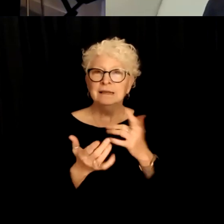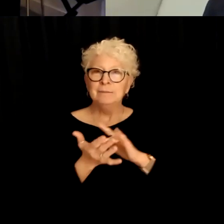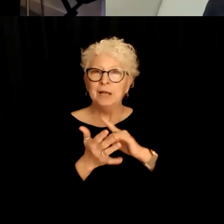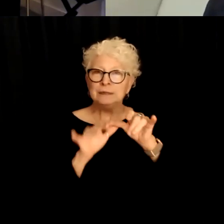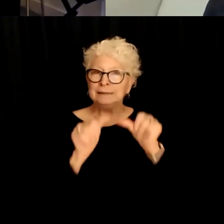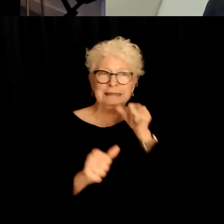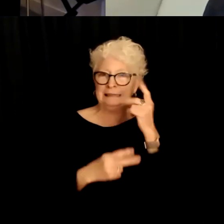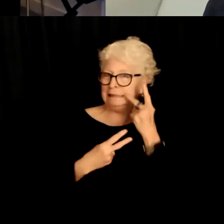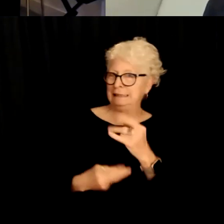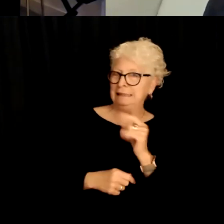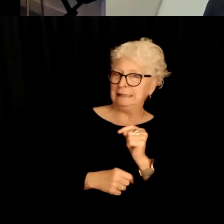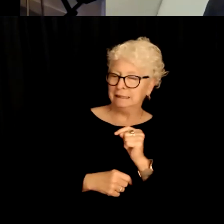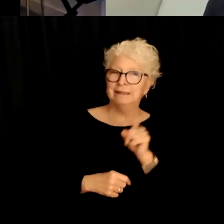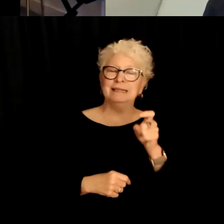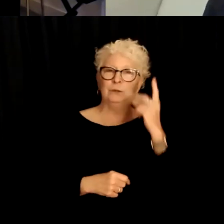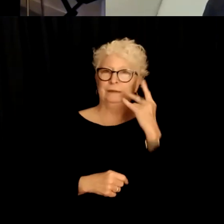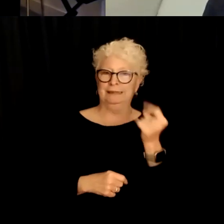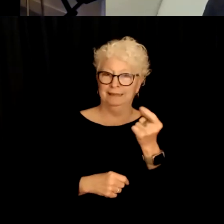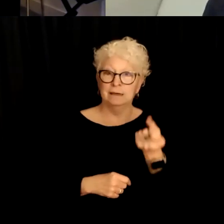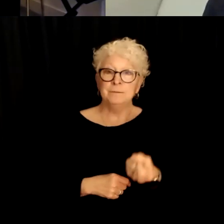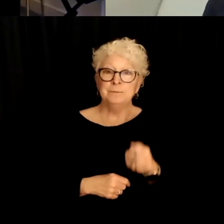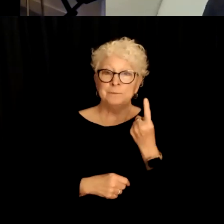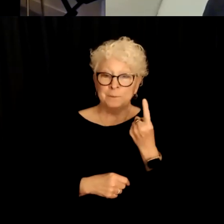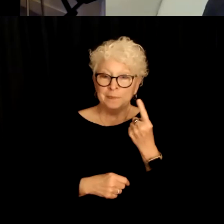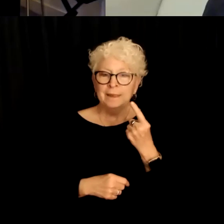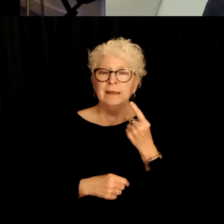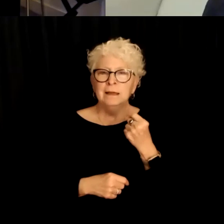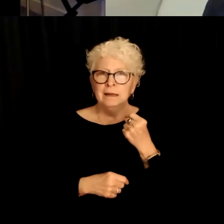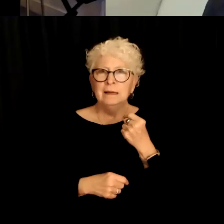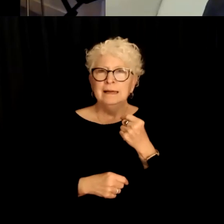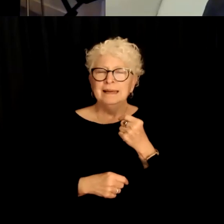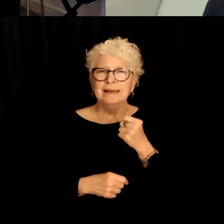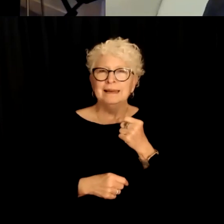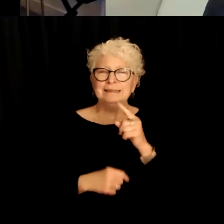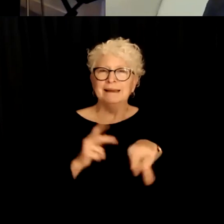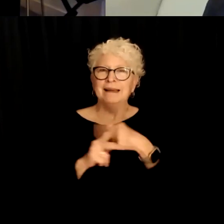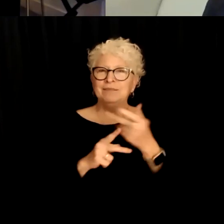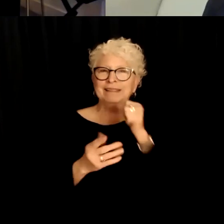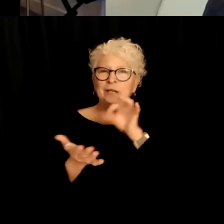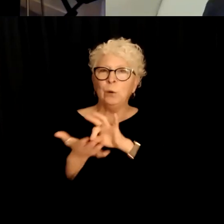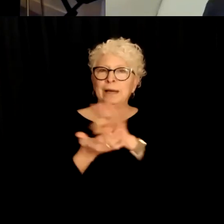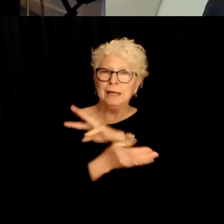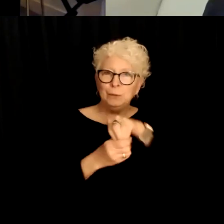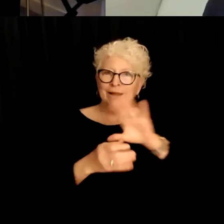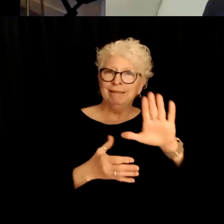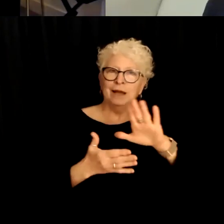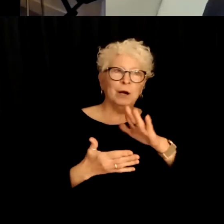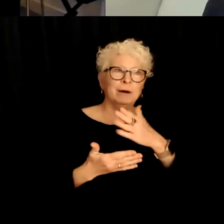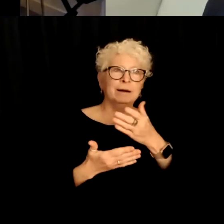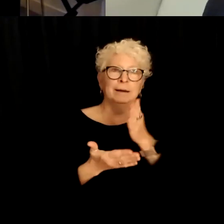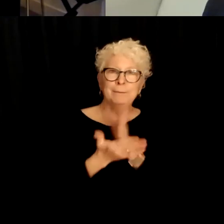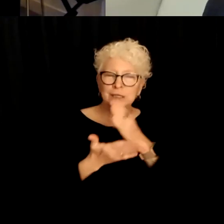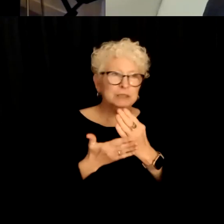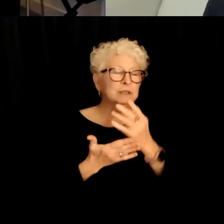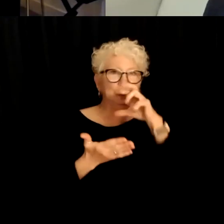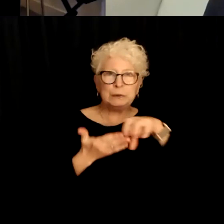not a problem that the medical system counts. There's very few mechanisms built into the